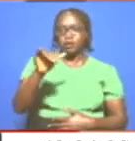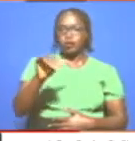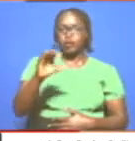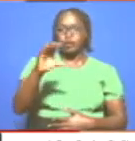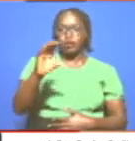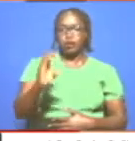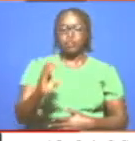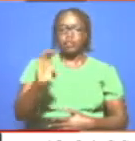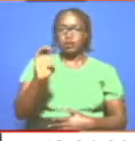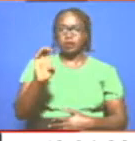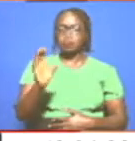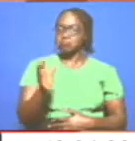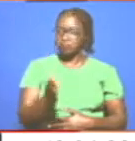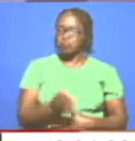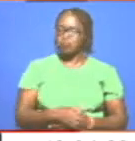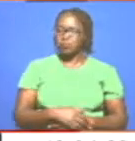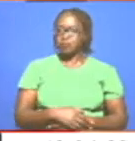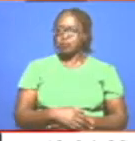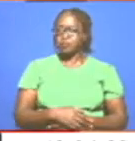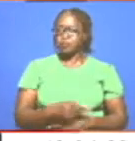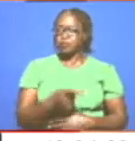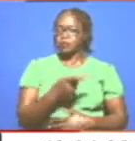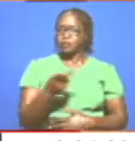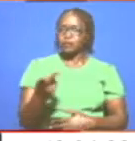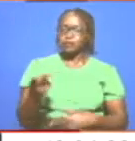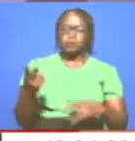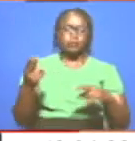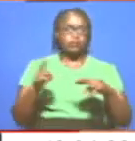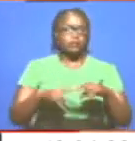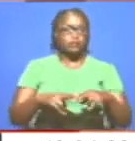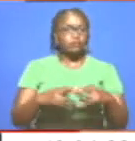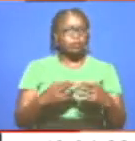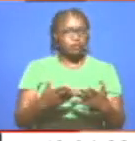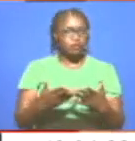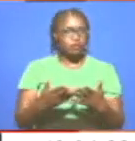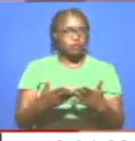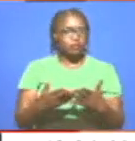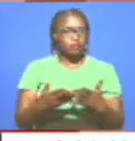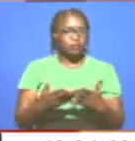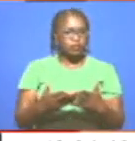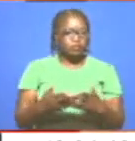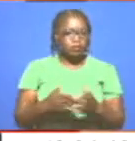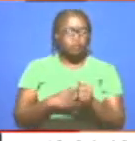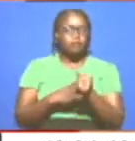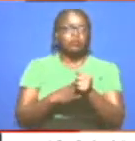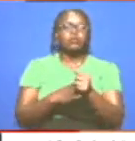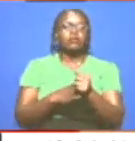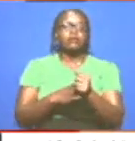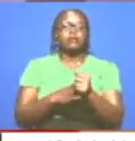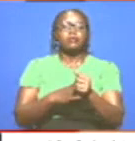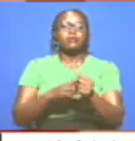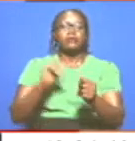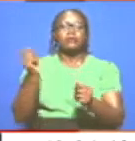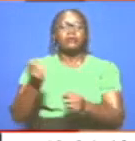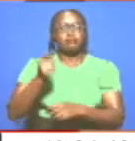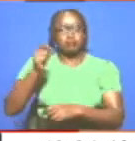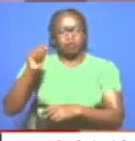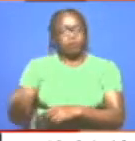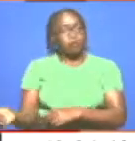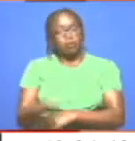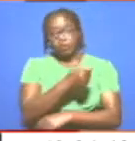Bisram. They have sat. They sat and taken through Cricket Kenya through the review of the